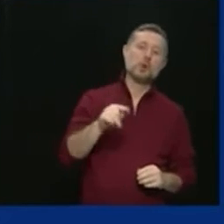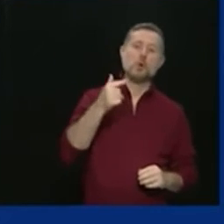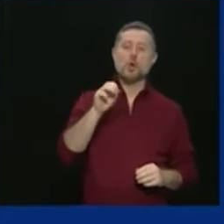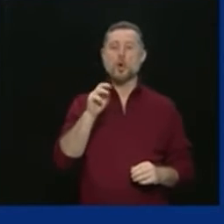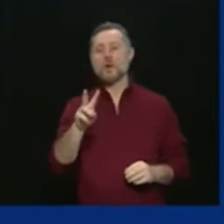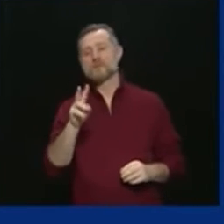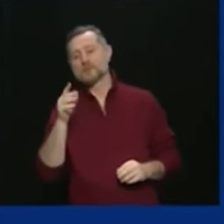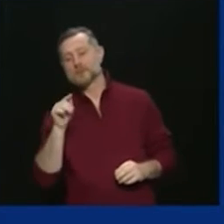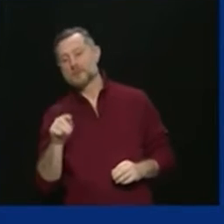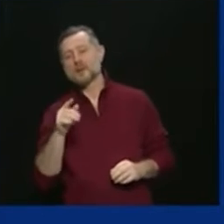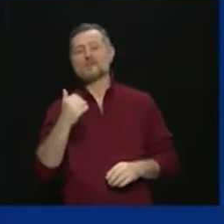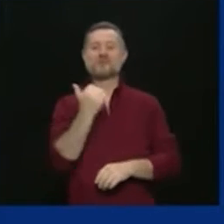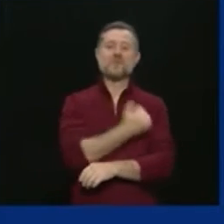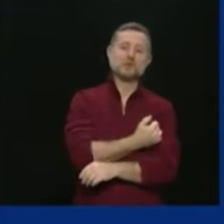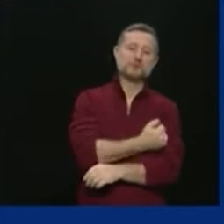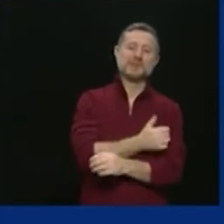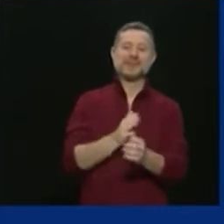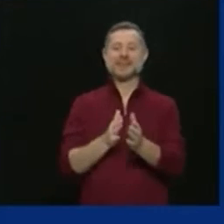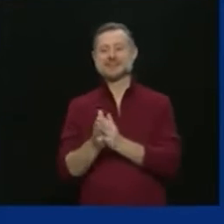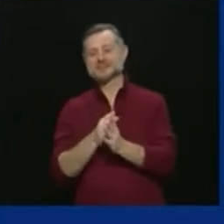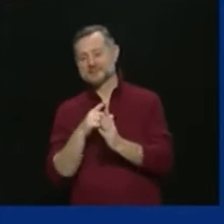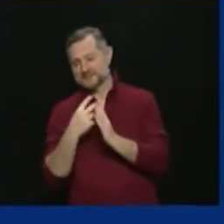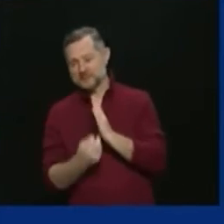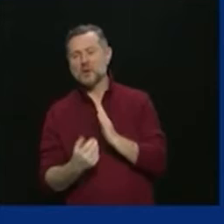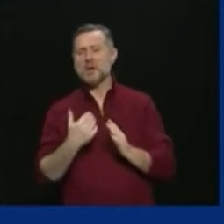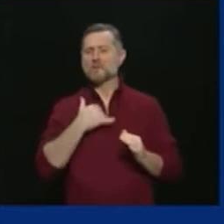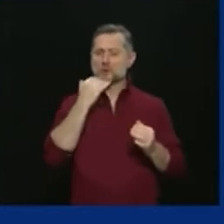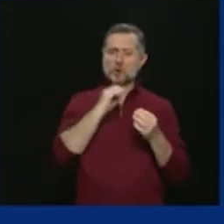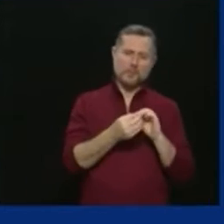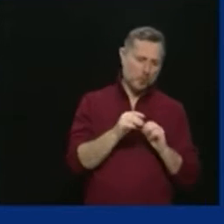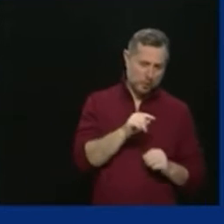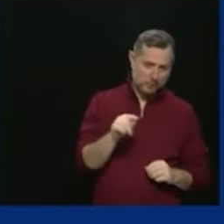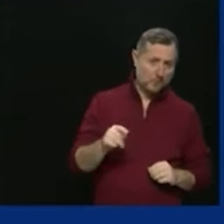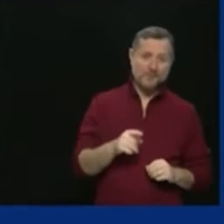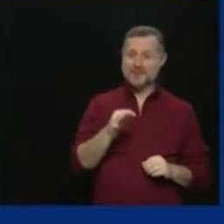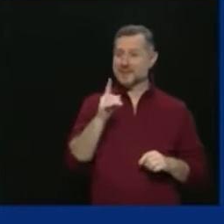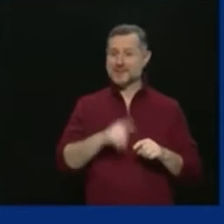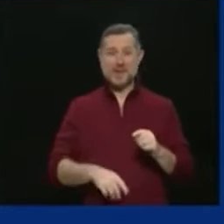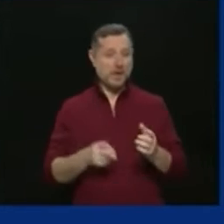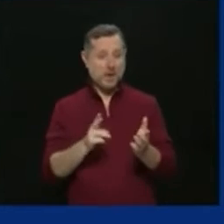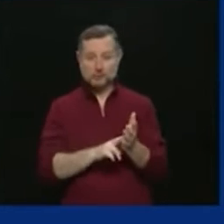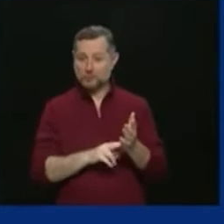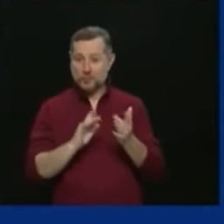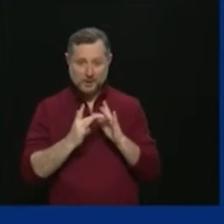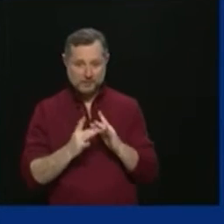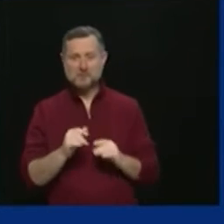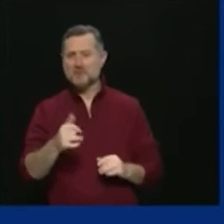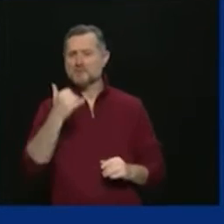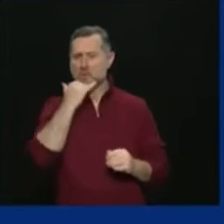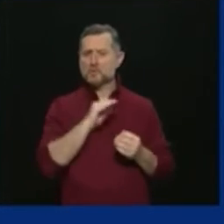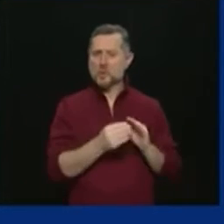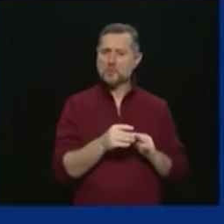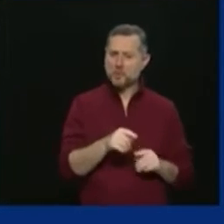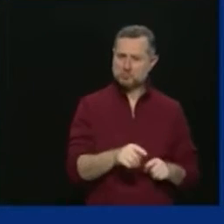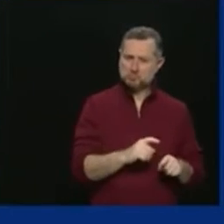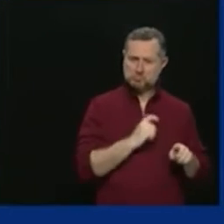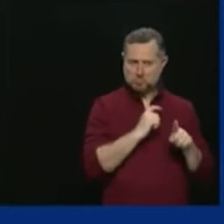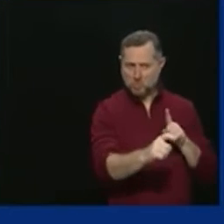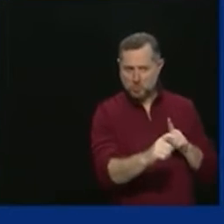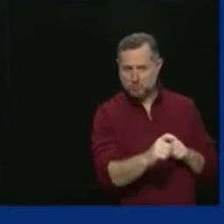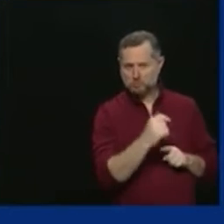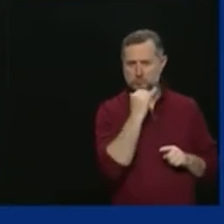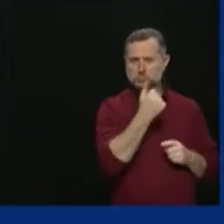governor.ny.gov/NYS vaccine incentive, or there's a phone number to call. So if you don't have the ability to register online, there is a phone number to call. We'll make sure all that information gets out there.